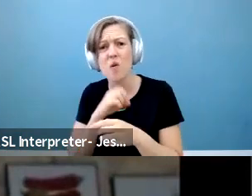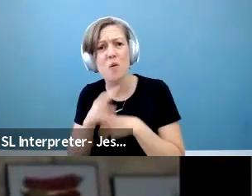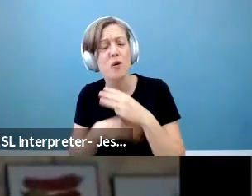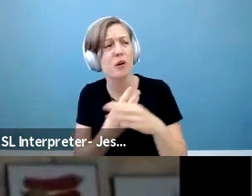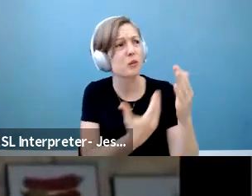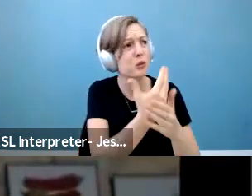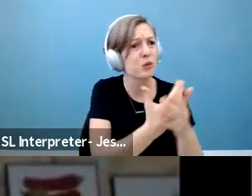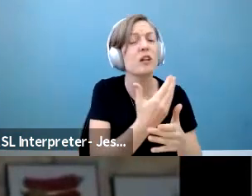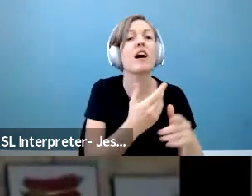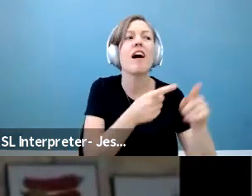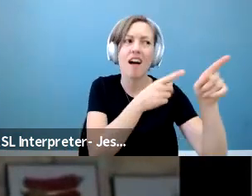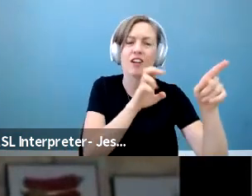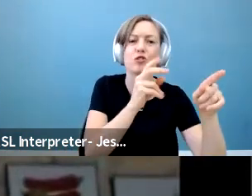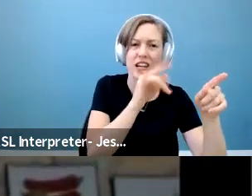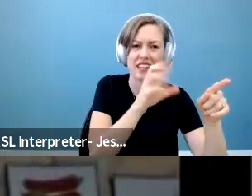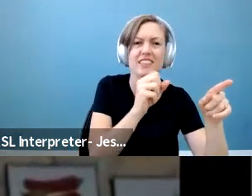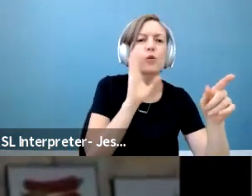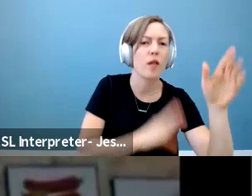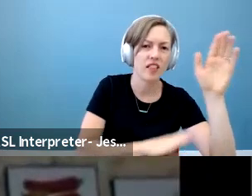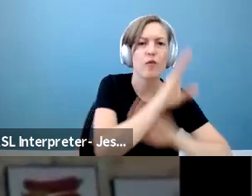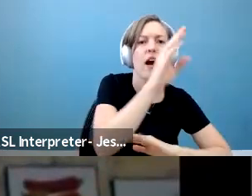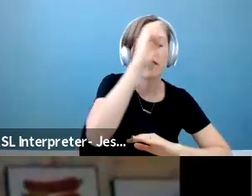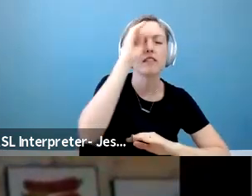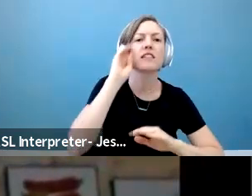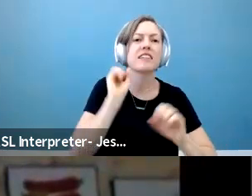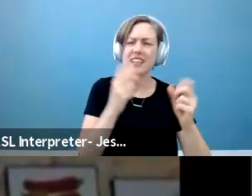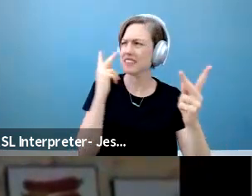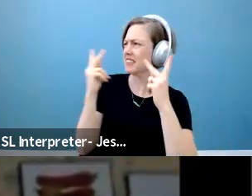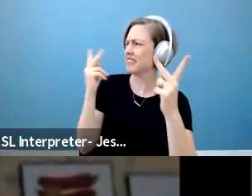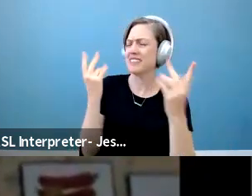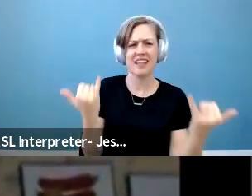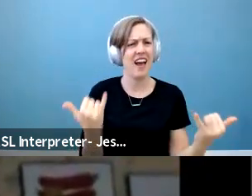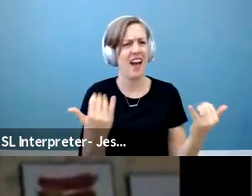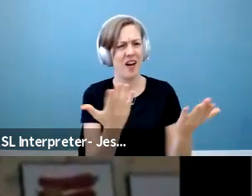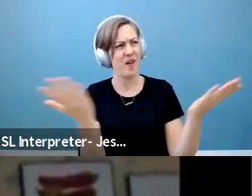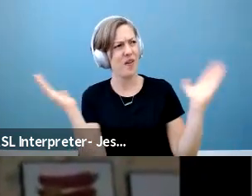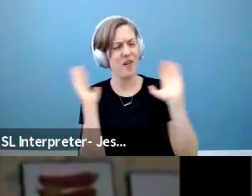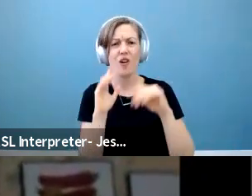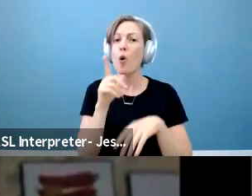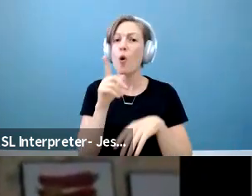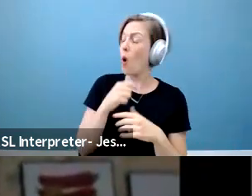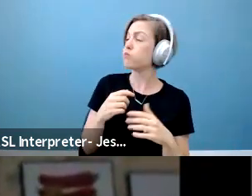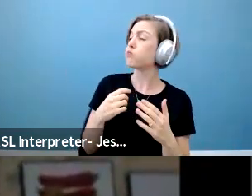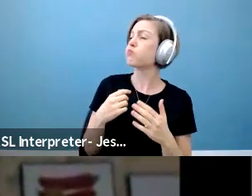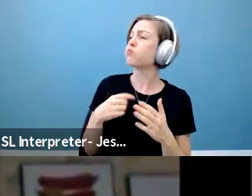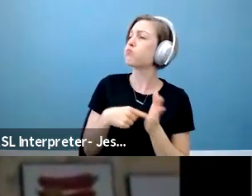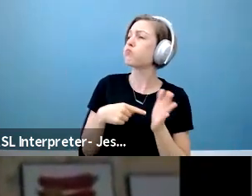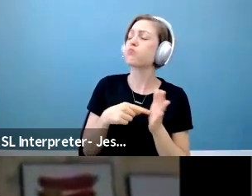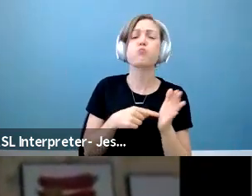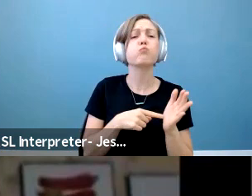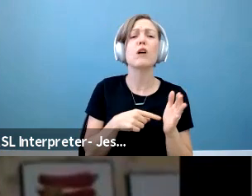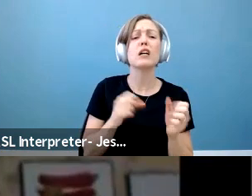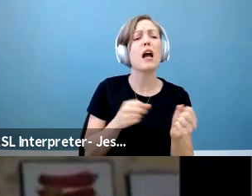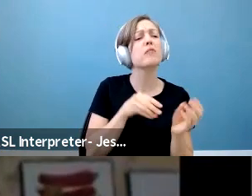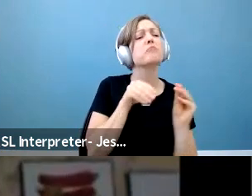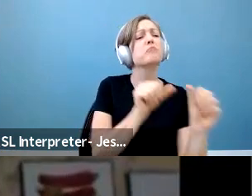be thriving once again. We can see it all around us today. Those that can afford to buy their way out